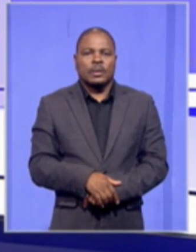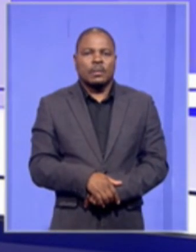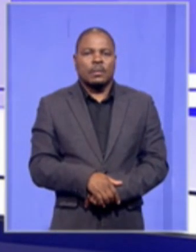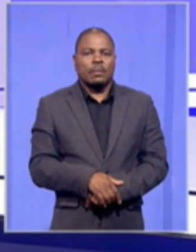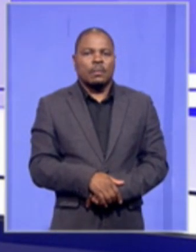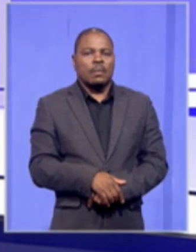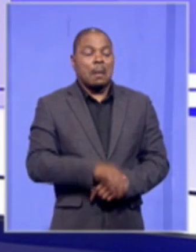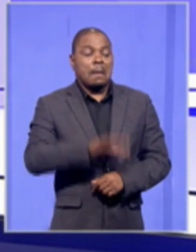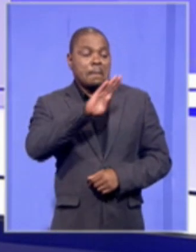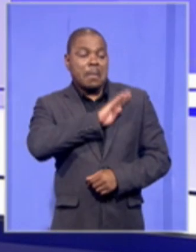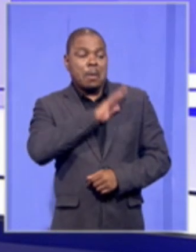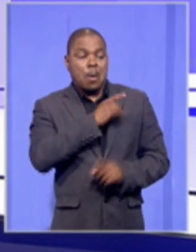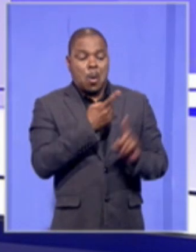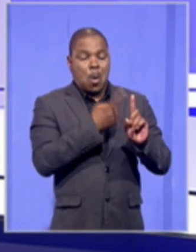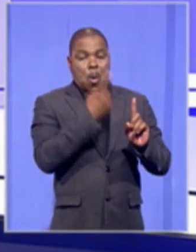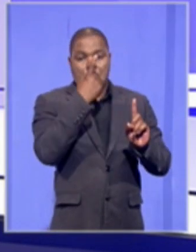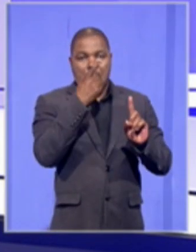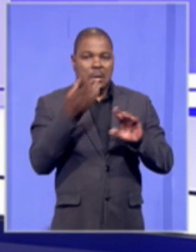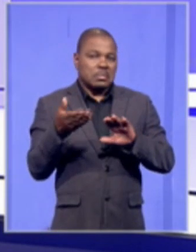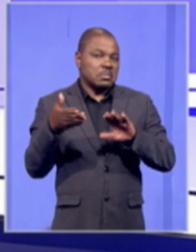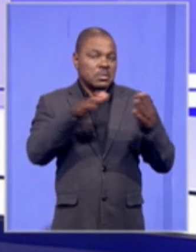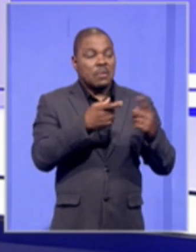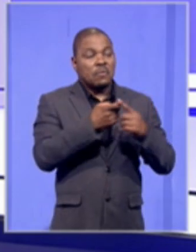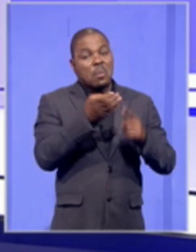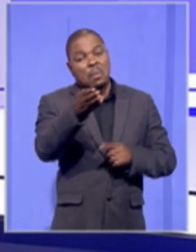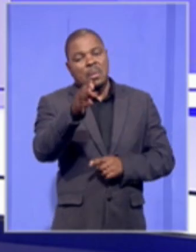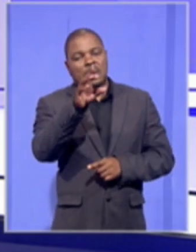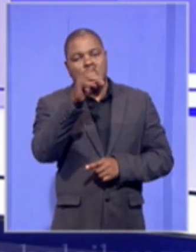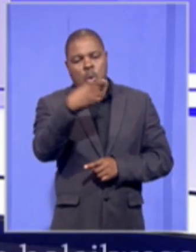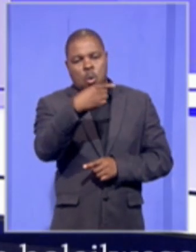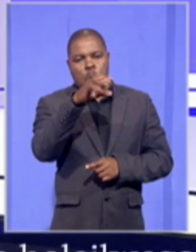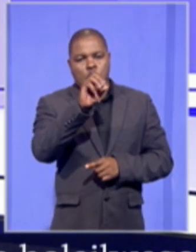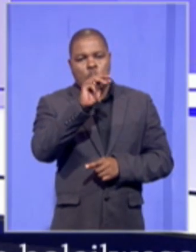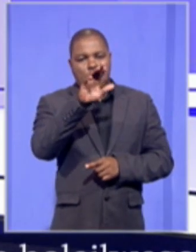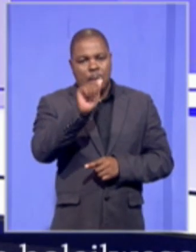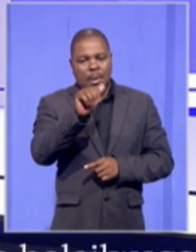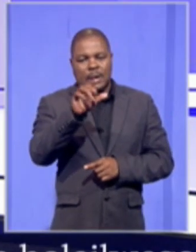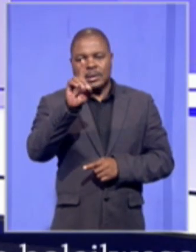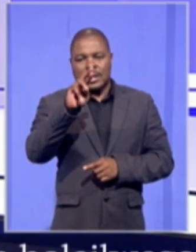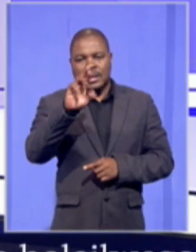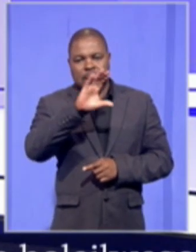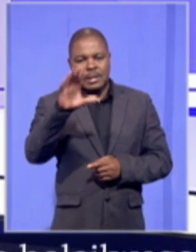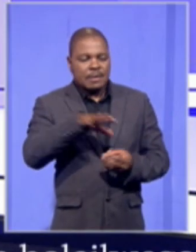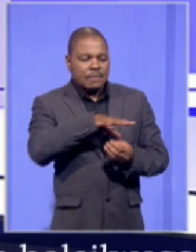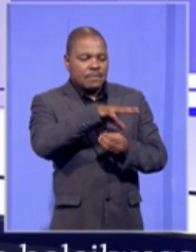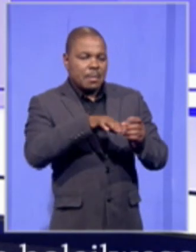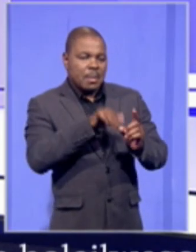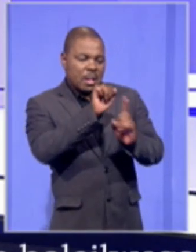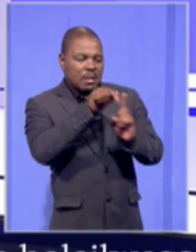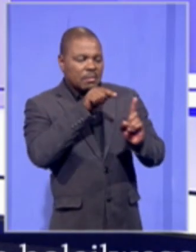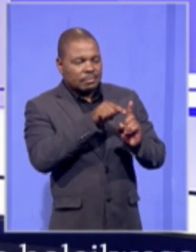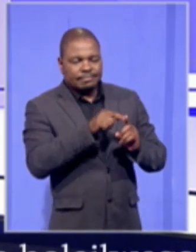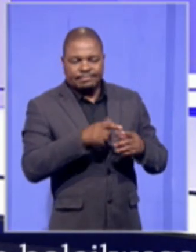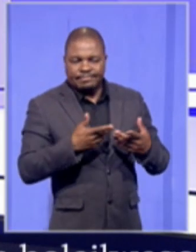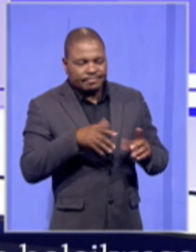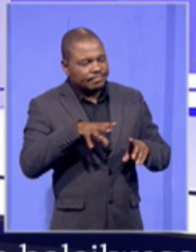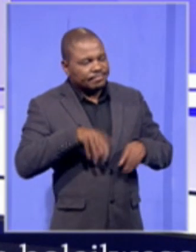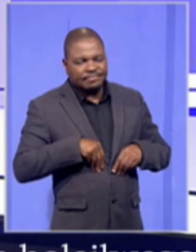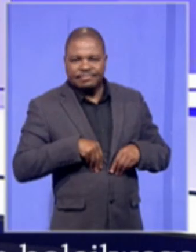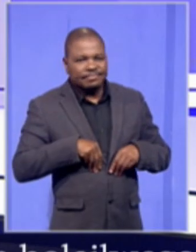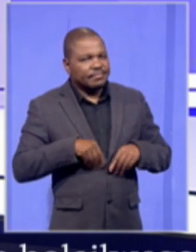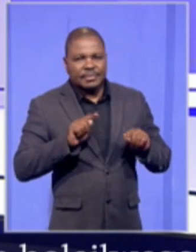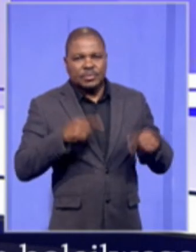Balapa la le lengwe la mašole a wa hlokogaletšego ka Goma ka DRC ga ba kgone go amogela mahu a bona. Balapa la bo Corporal